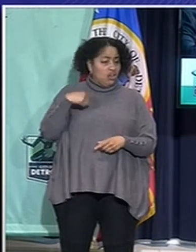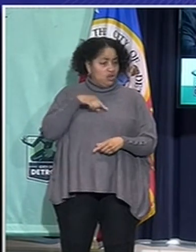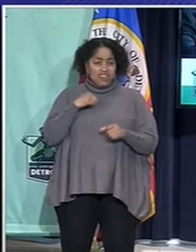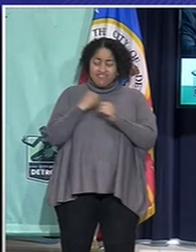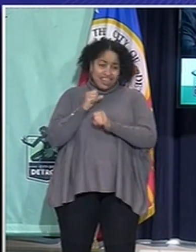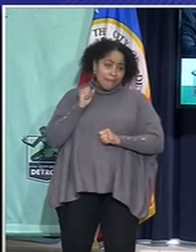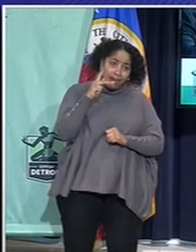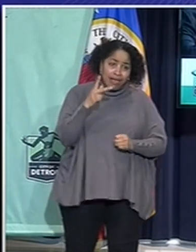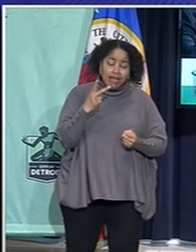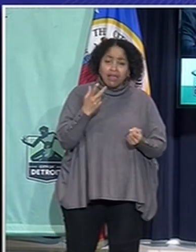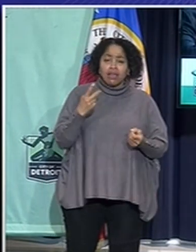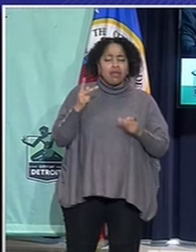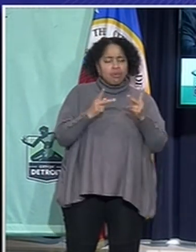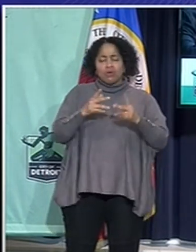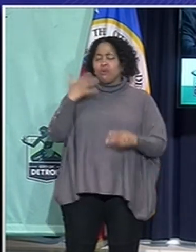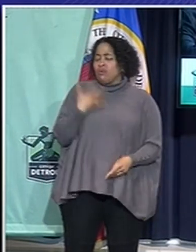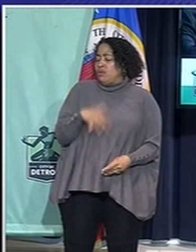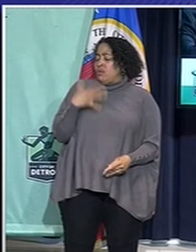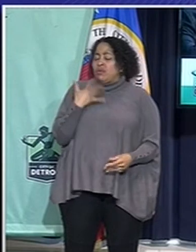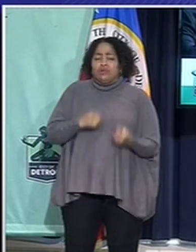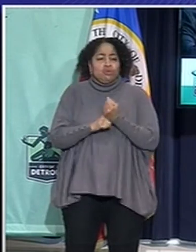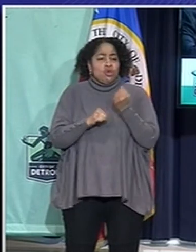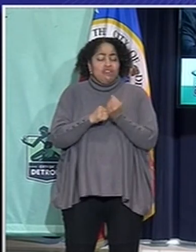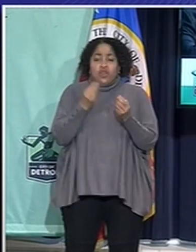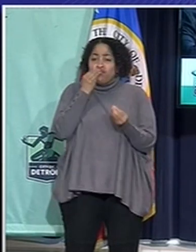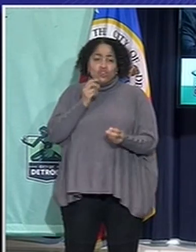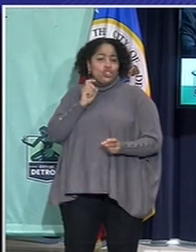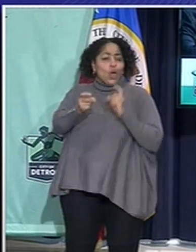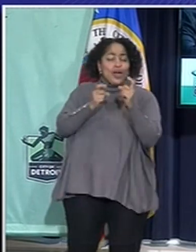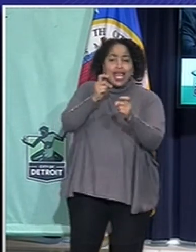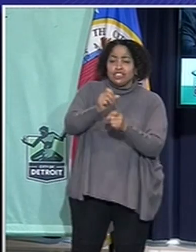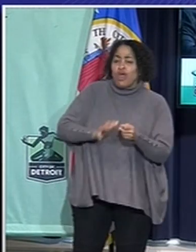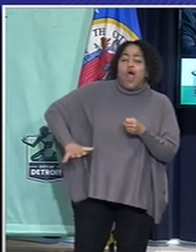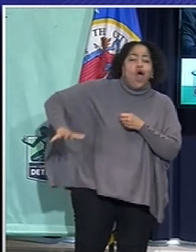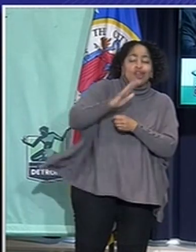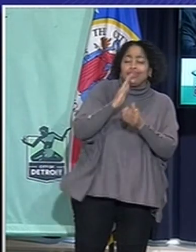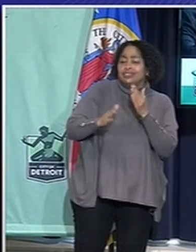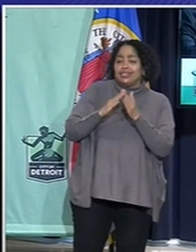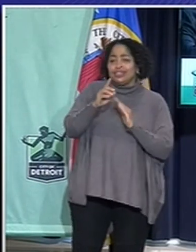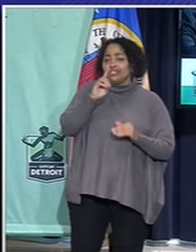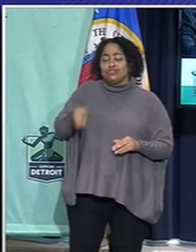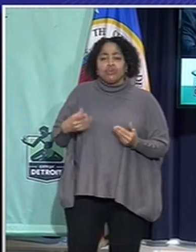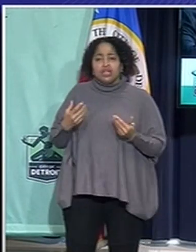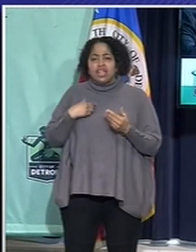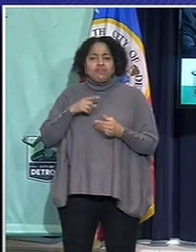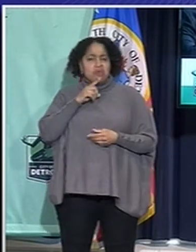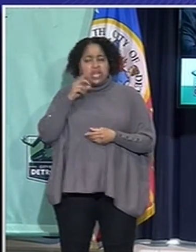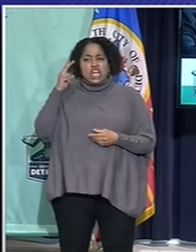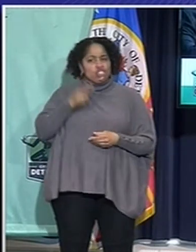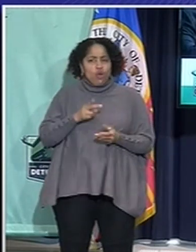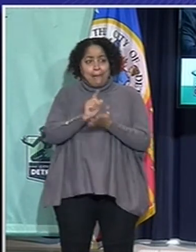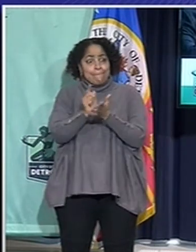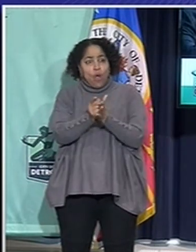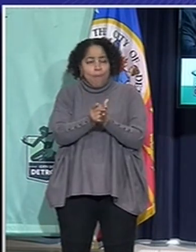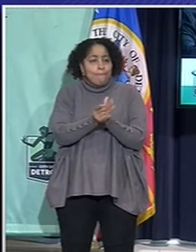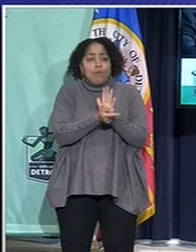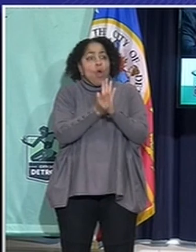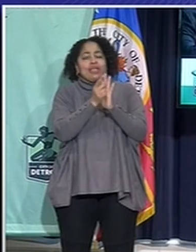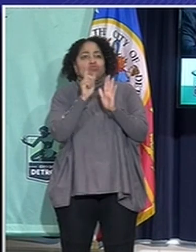in food donations all across this city. We've had really historic commitments on keeping water